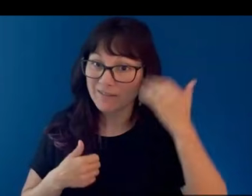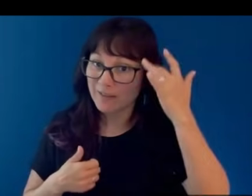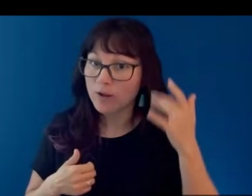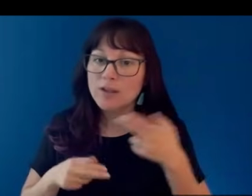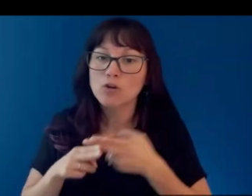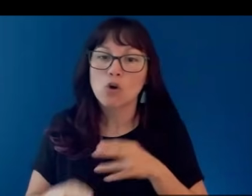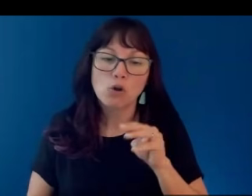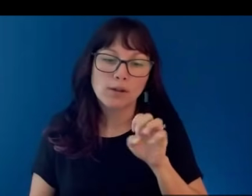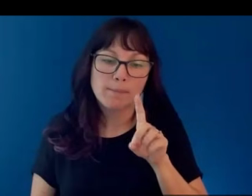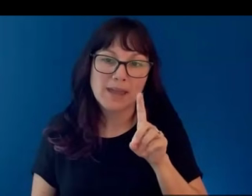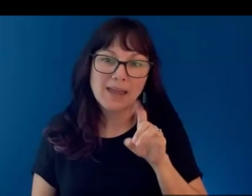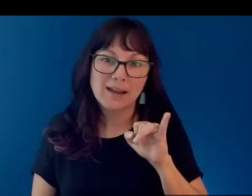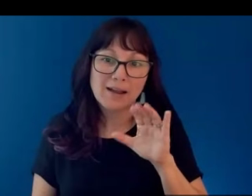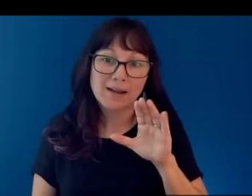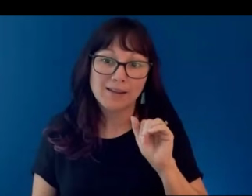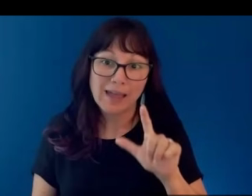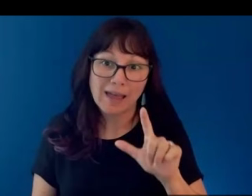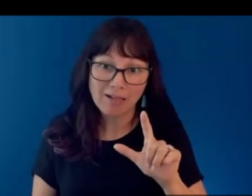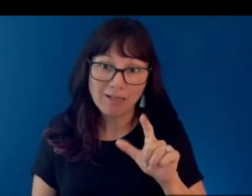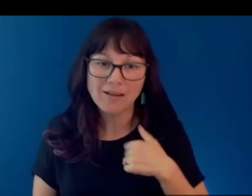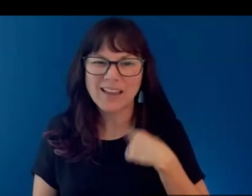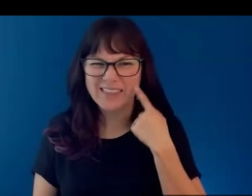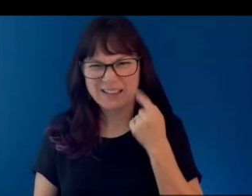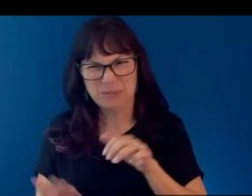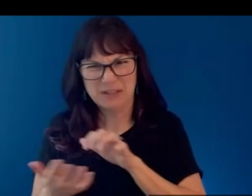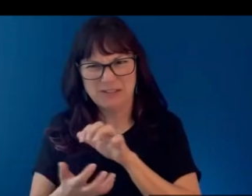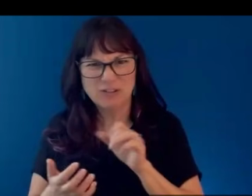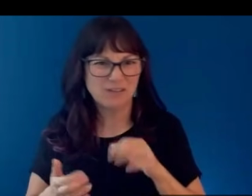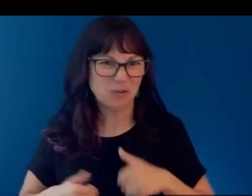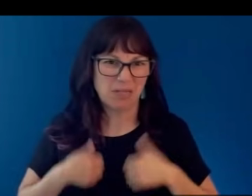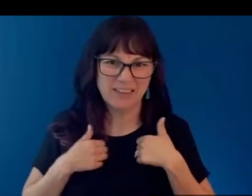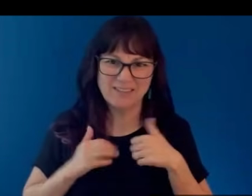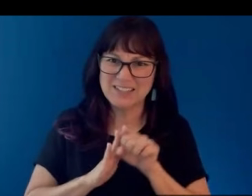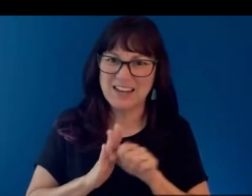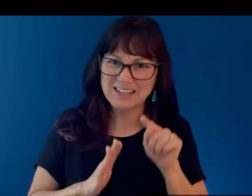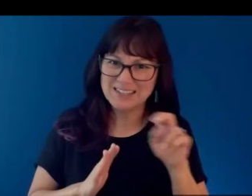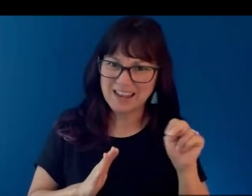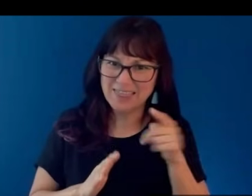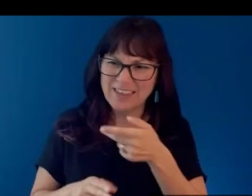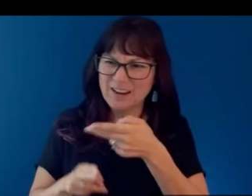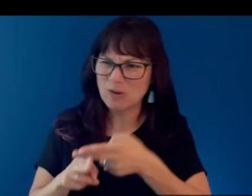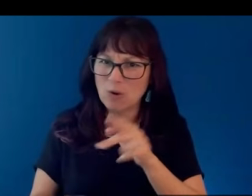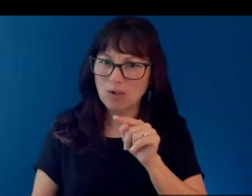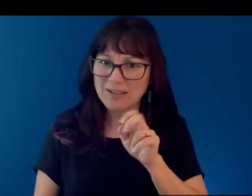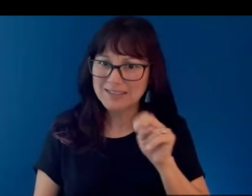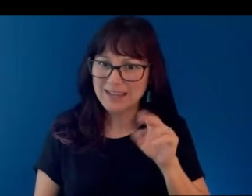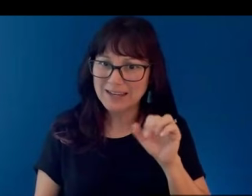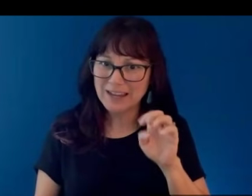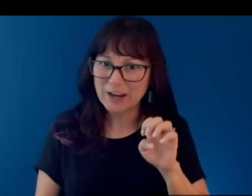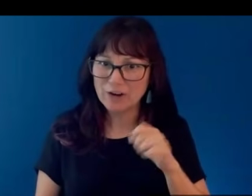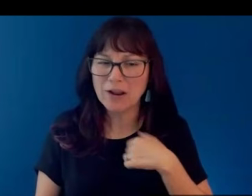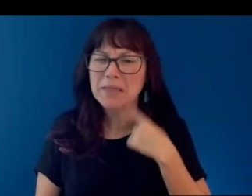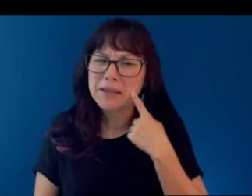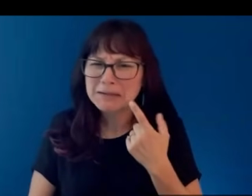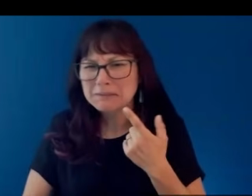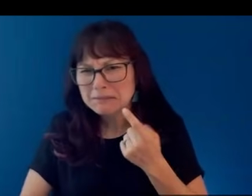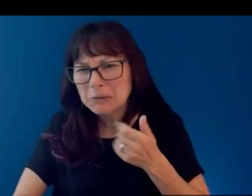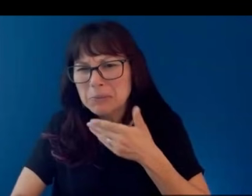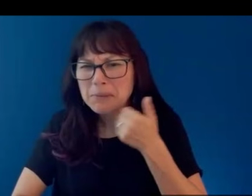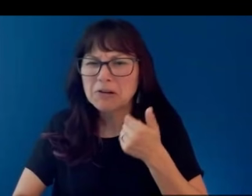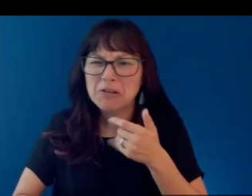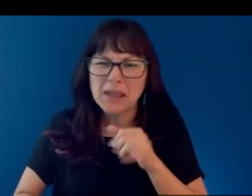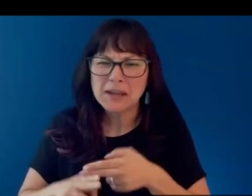call it Medi-Cal. I think that's a little confusing. If you're in Tennessee, they call it TennCare, which I think is a little bit better. I like that